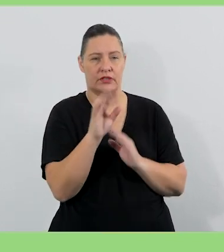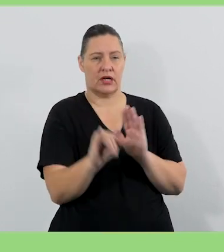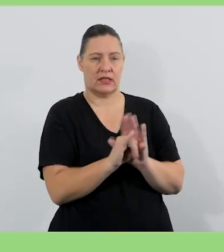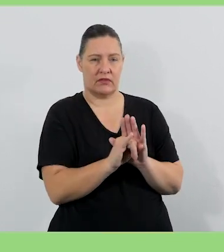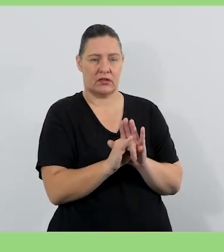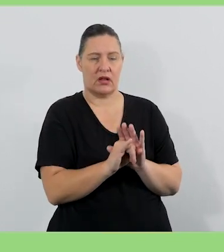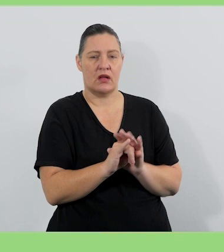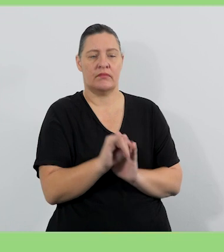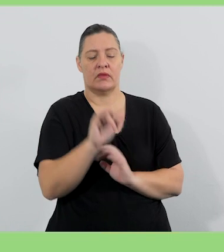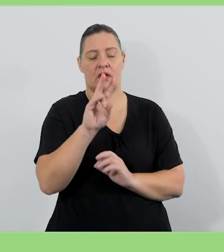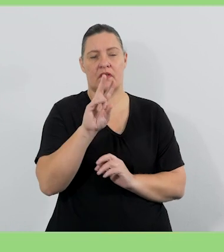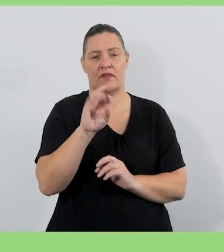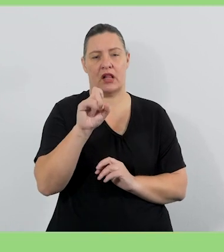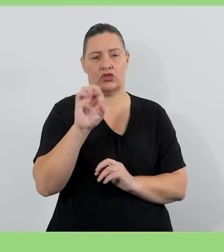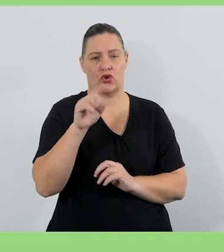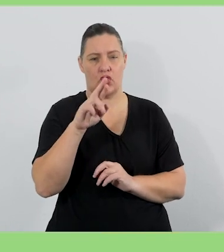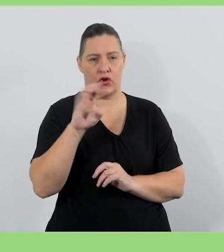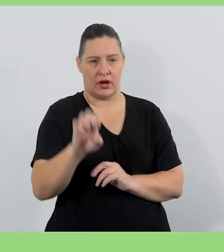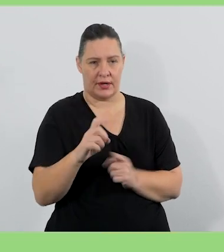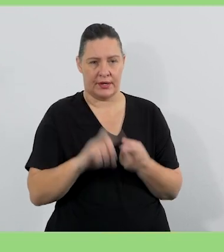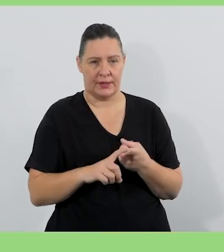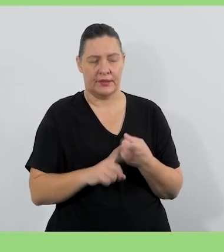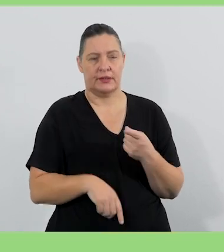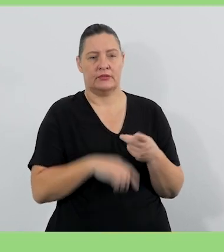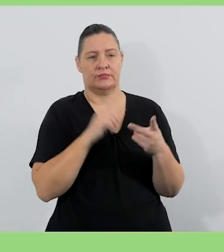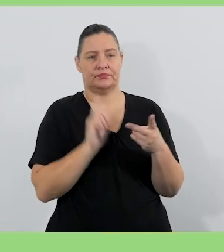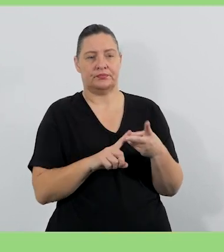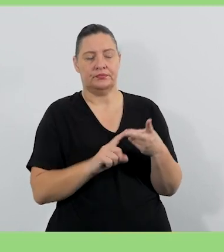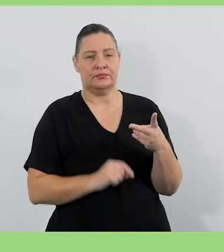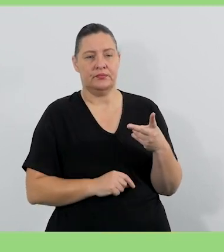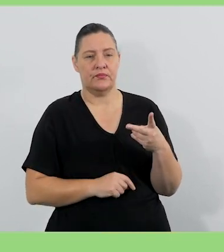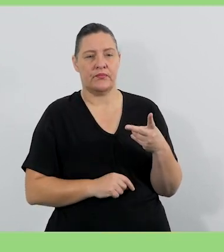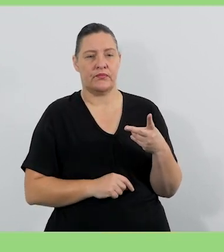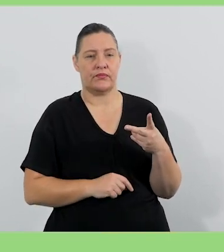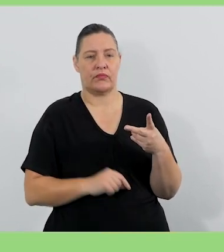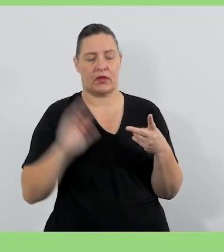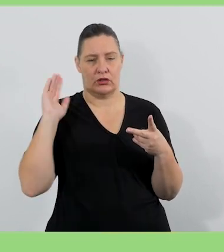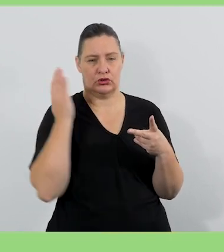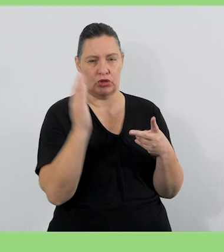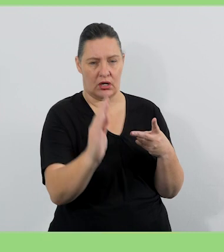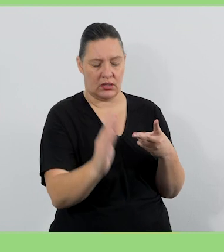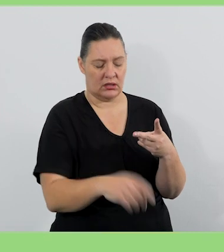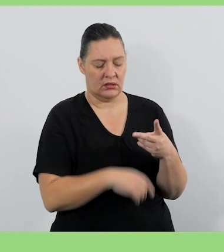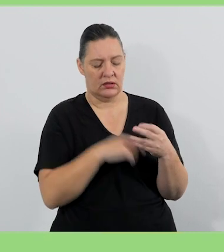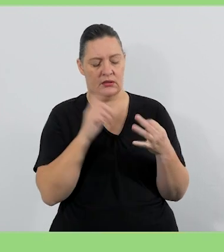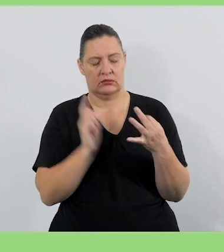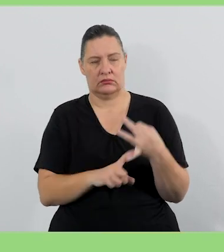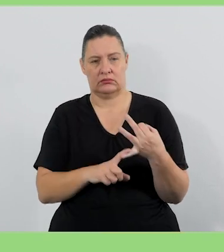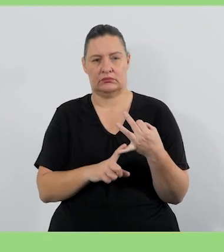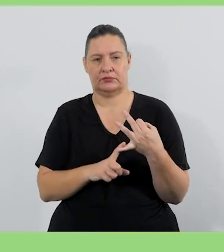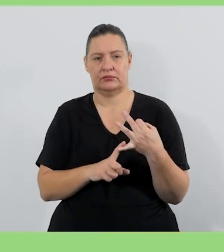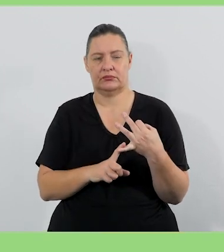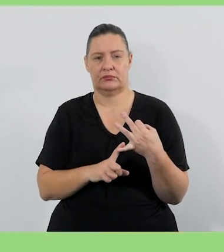that I'm identifying is the vulture. And then the next one is the shark. I'm